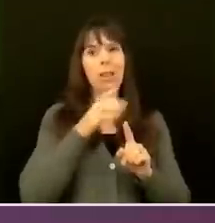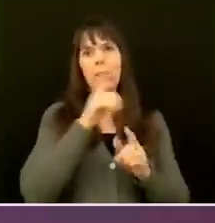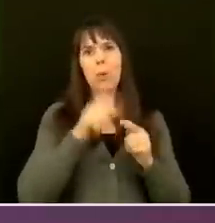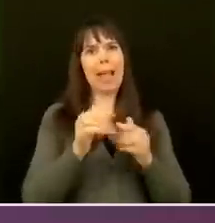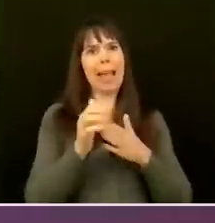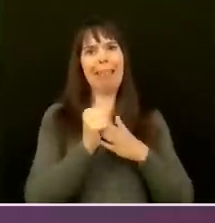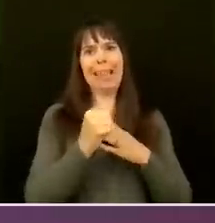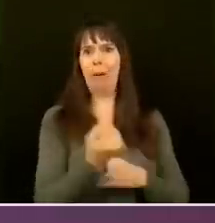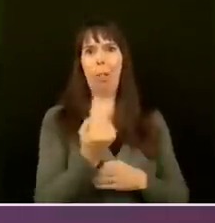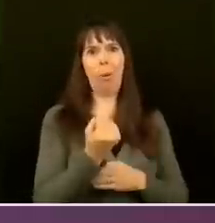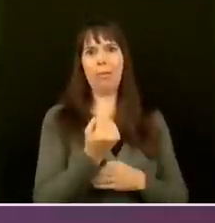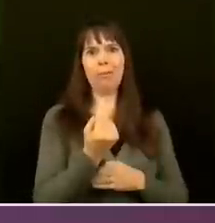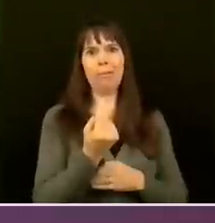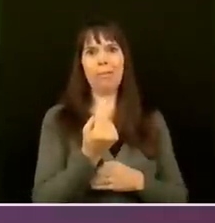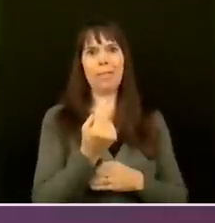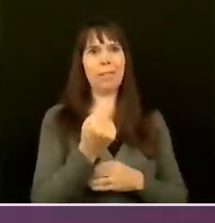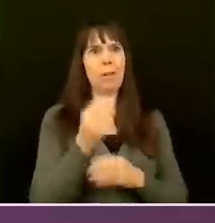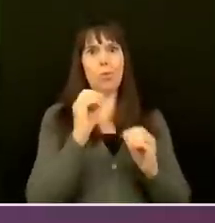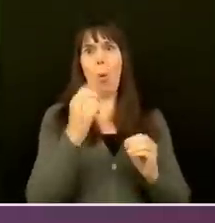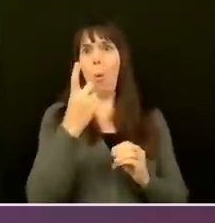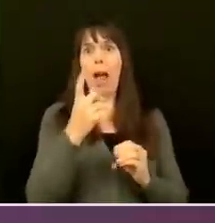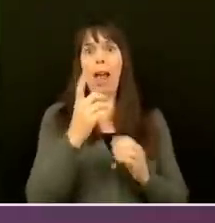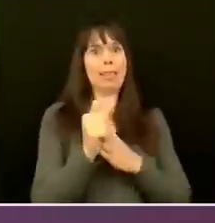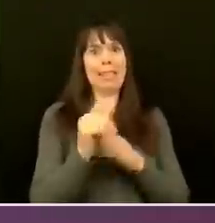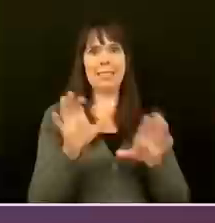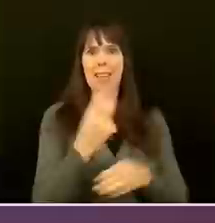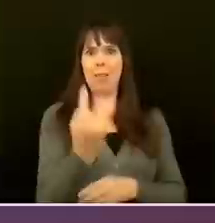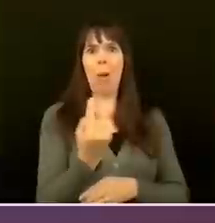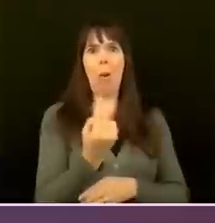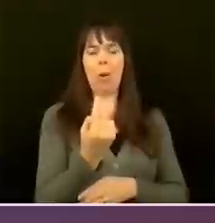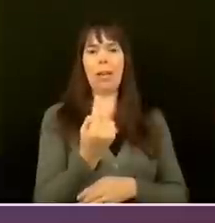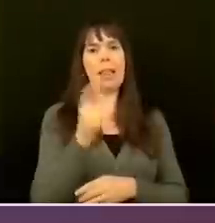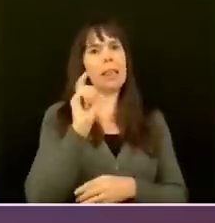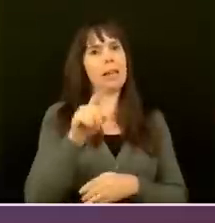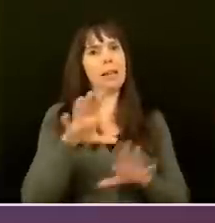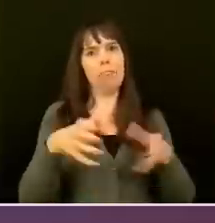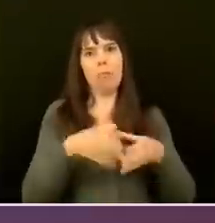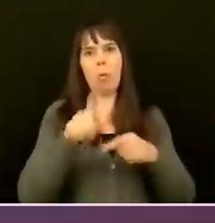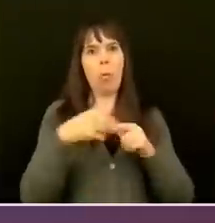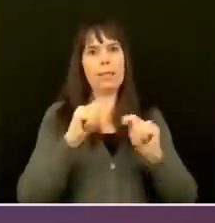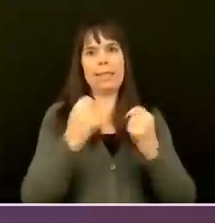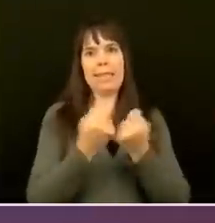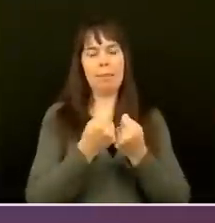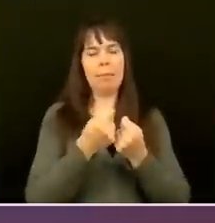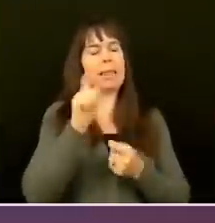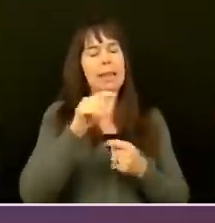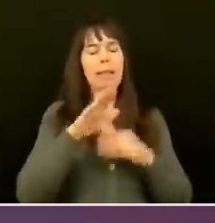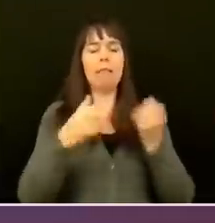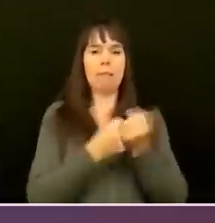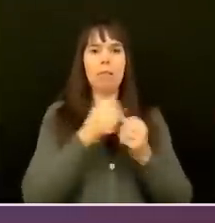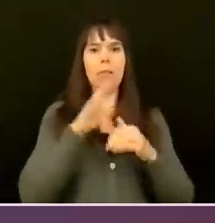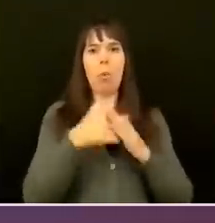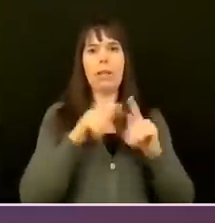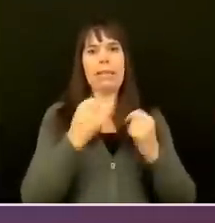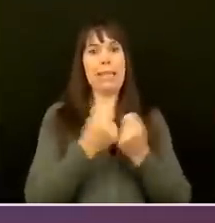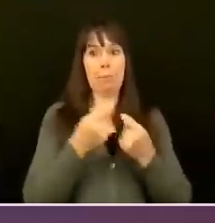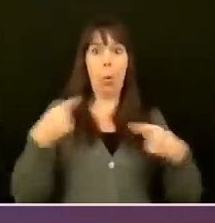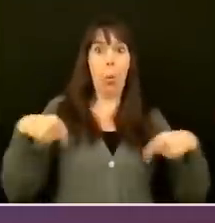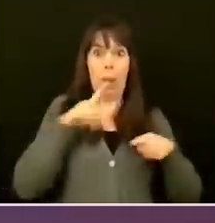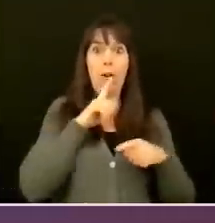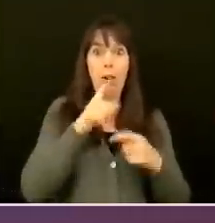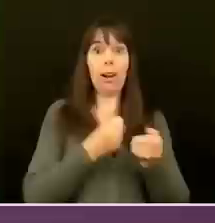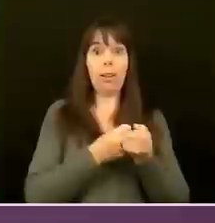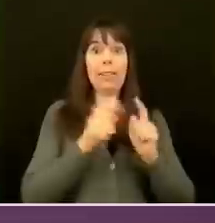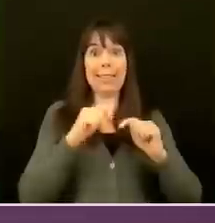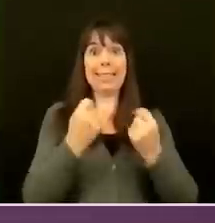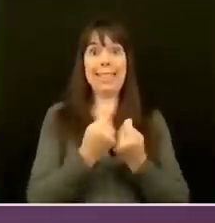isolation. There's not a leader out there that does it by themselves. They need the team. They need the team. We're the team.